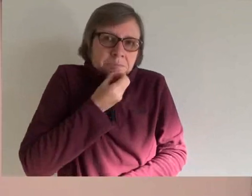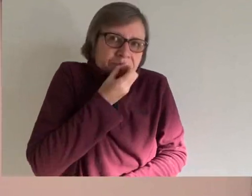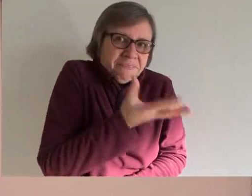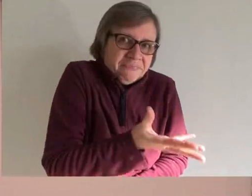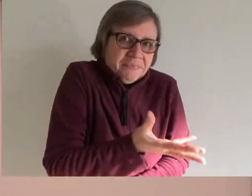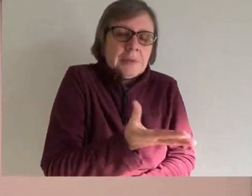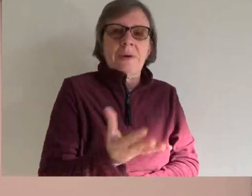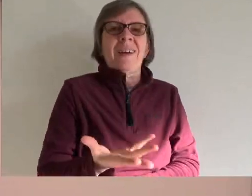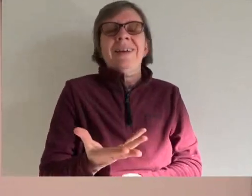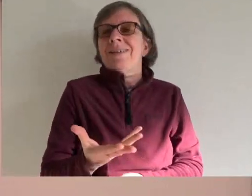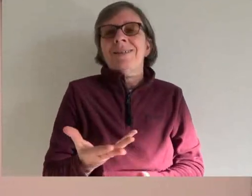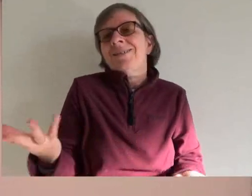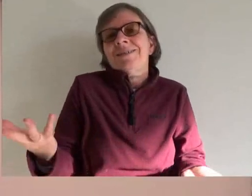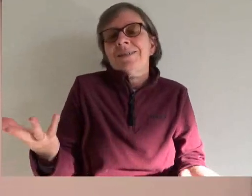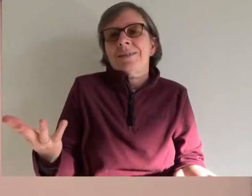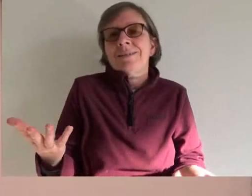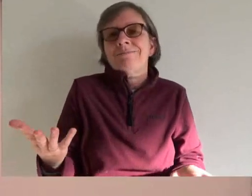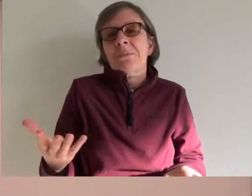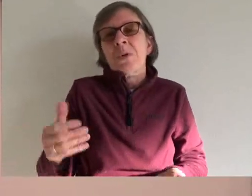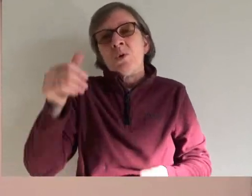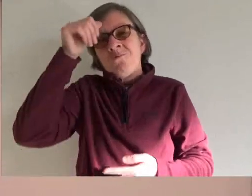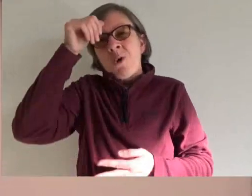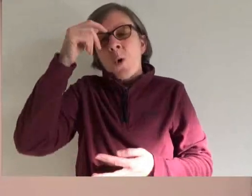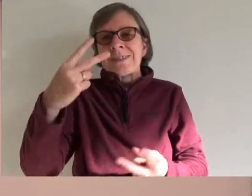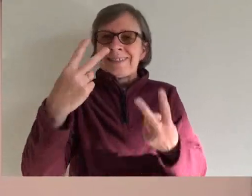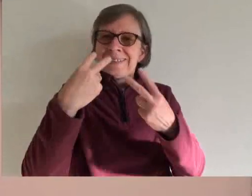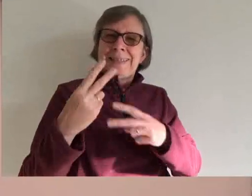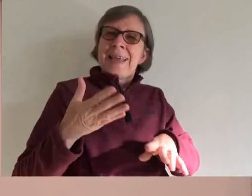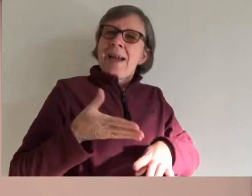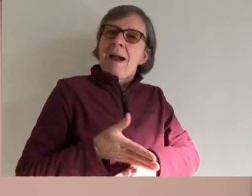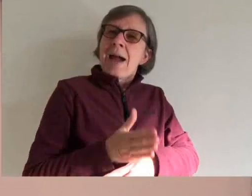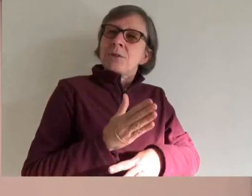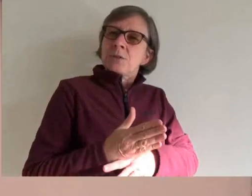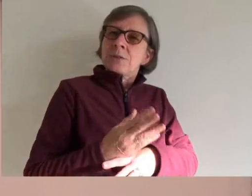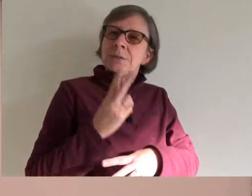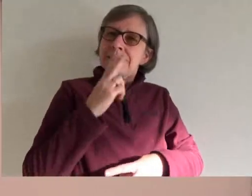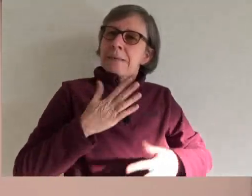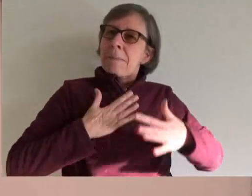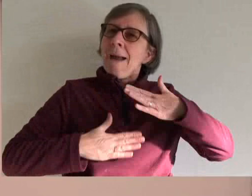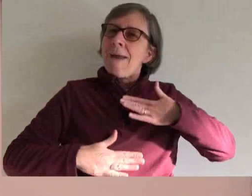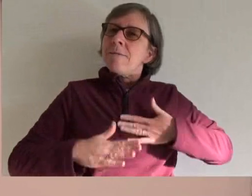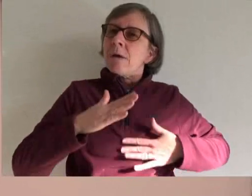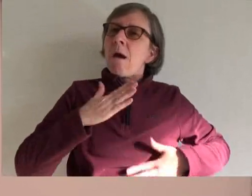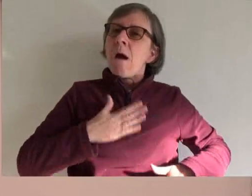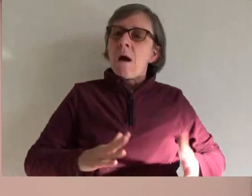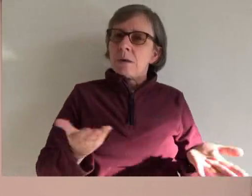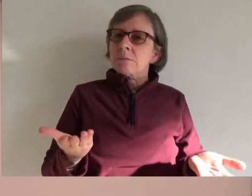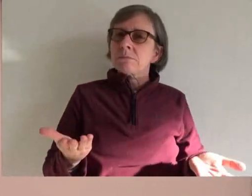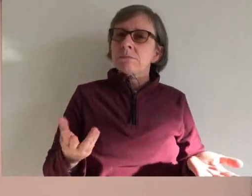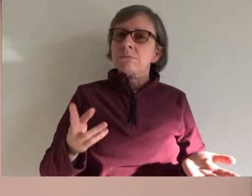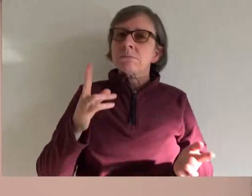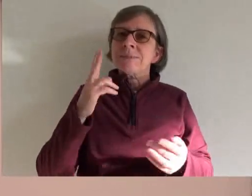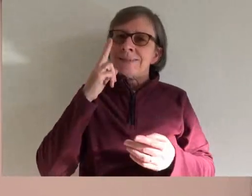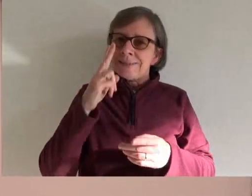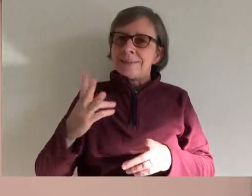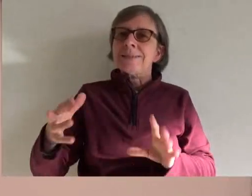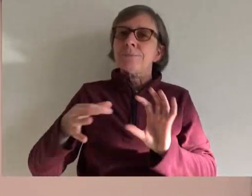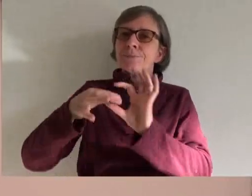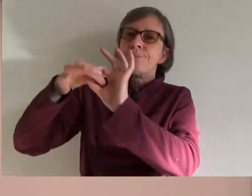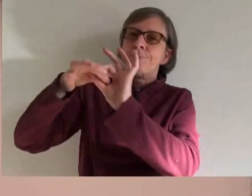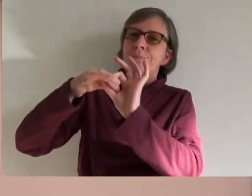somebody. People will notice in our actions and our lives that we are walking the way that Jesus walked.